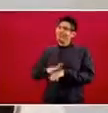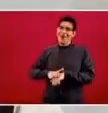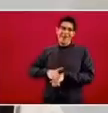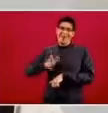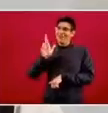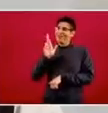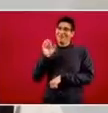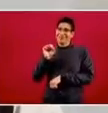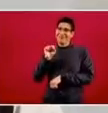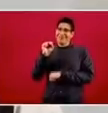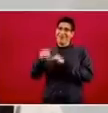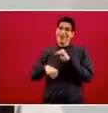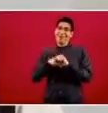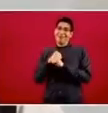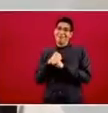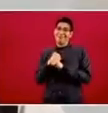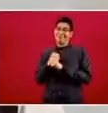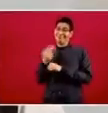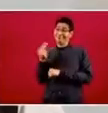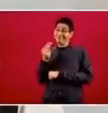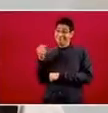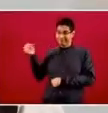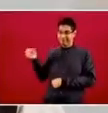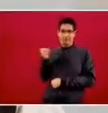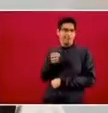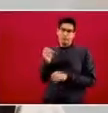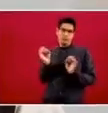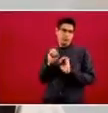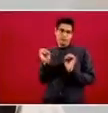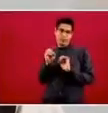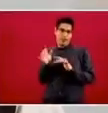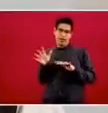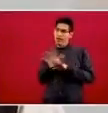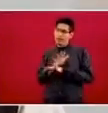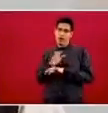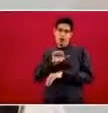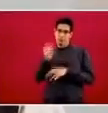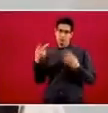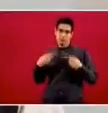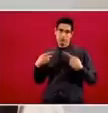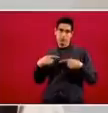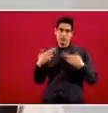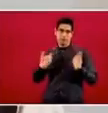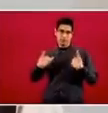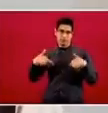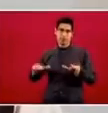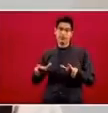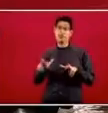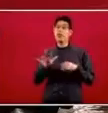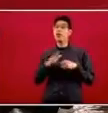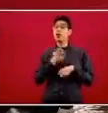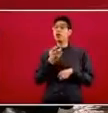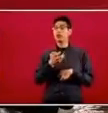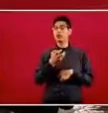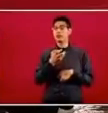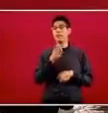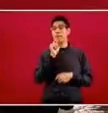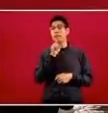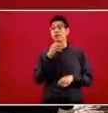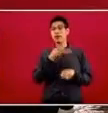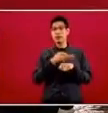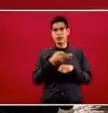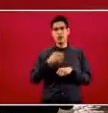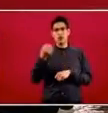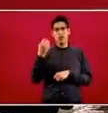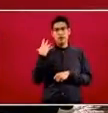There was a colleague who was above 60 years old, and we had to ask him to isolate at